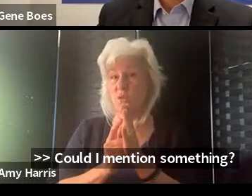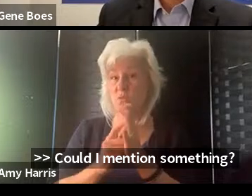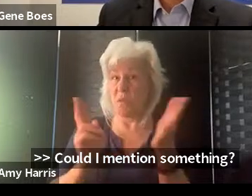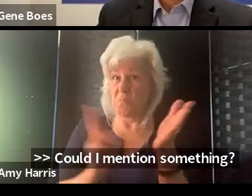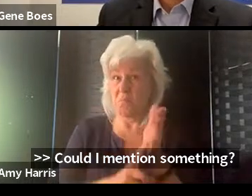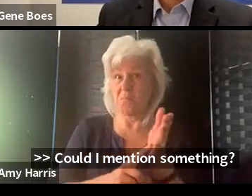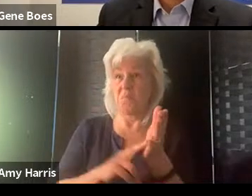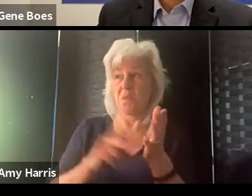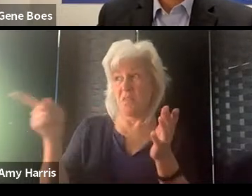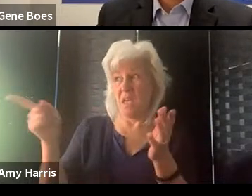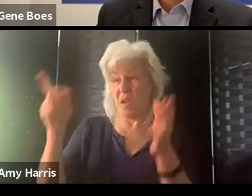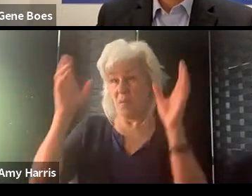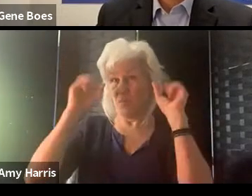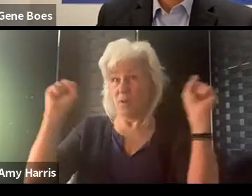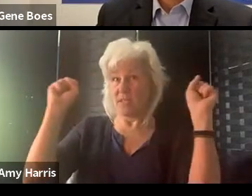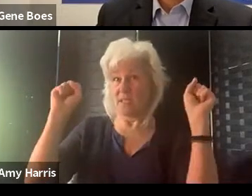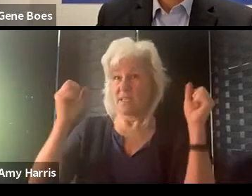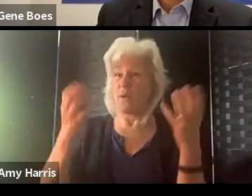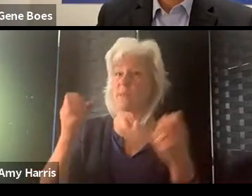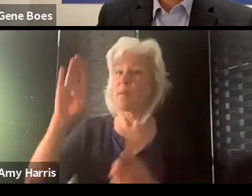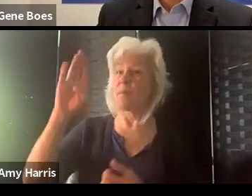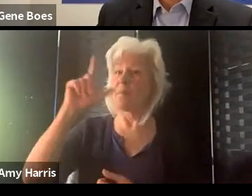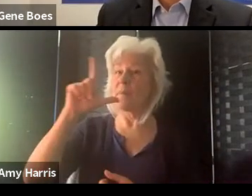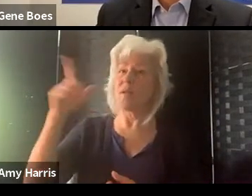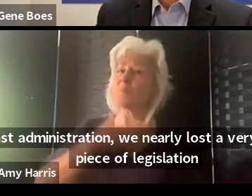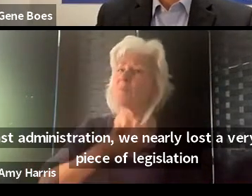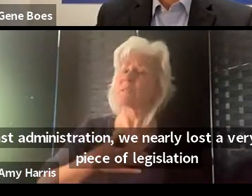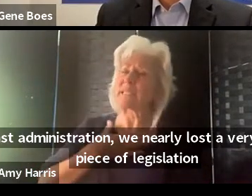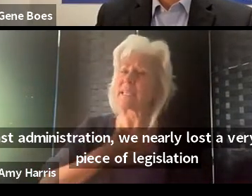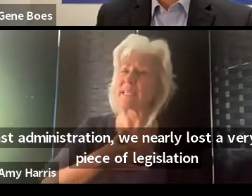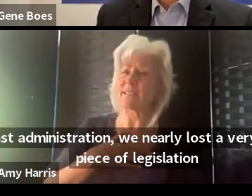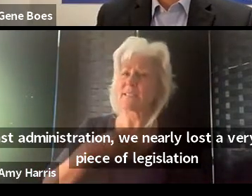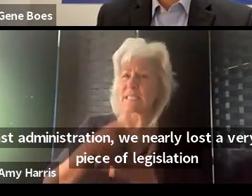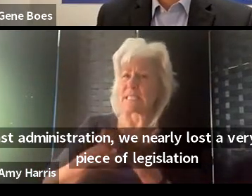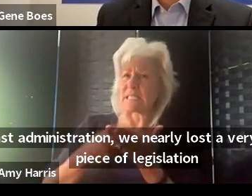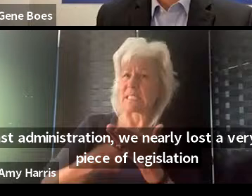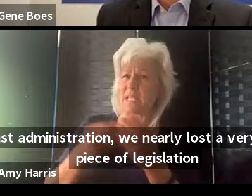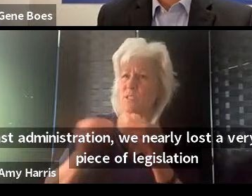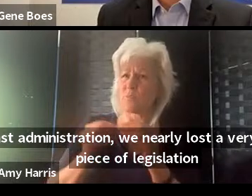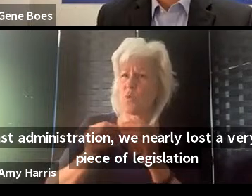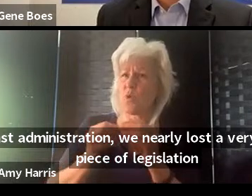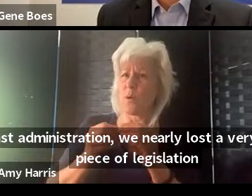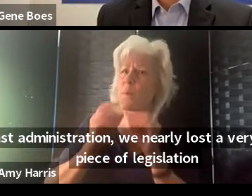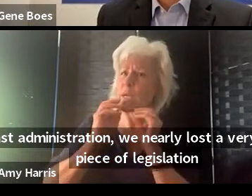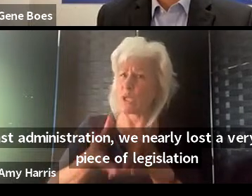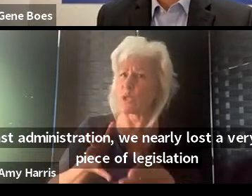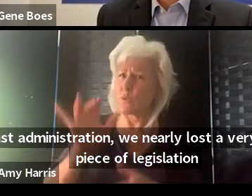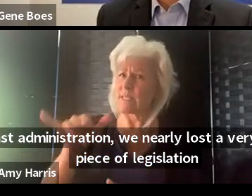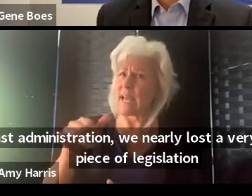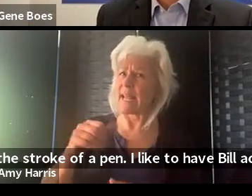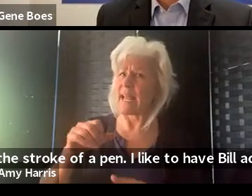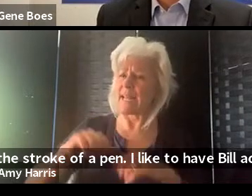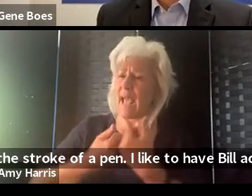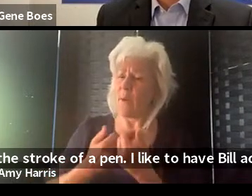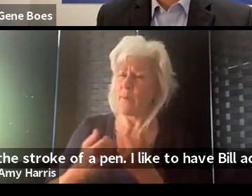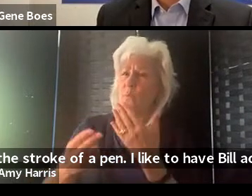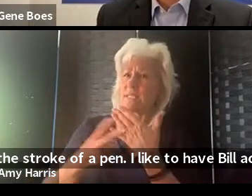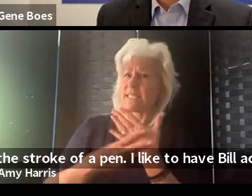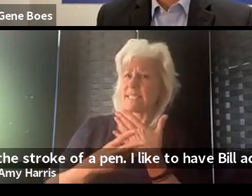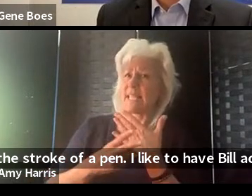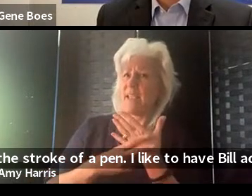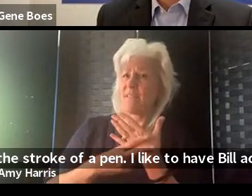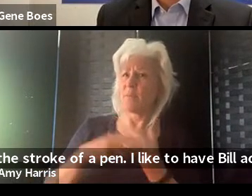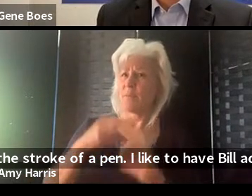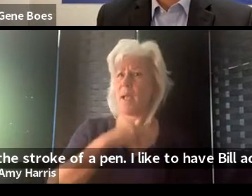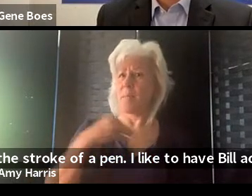address the danger that we had to face losing that and how it was rescued by a member